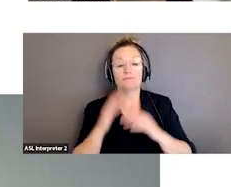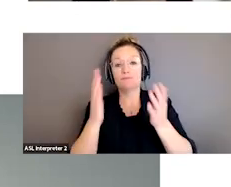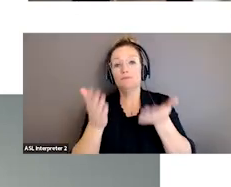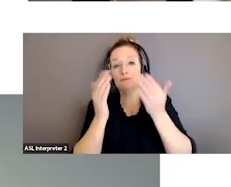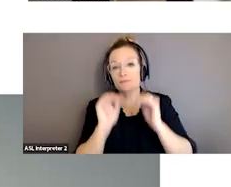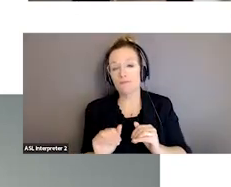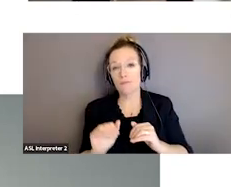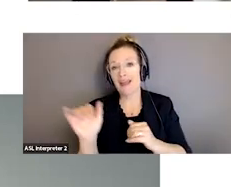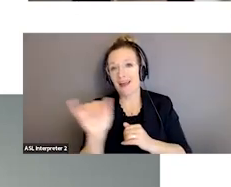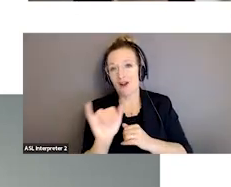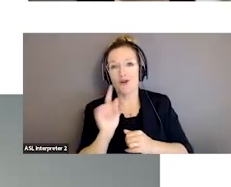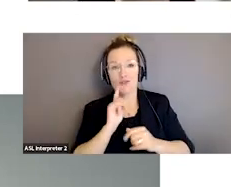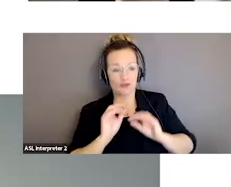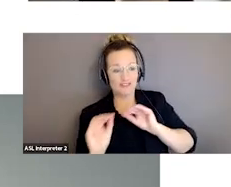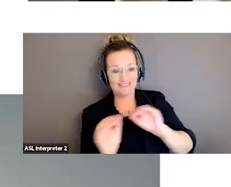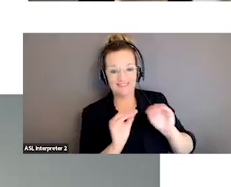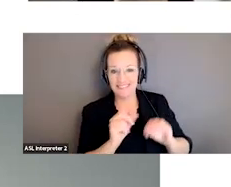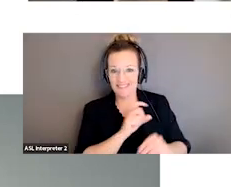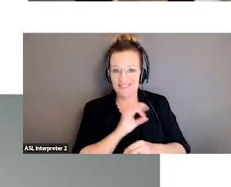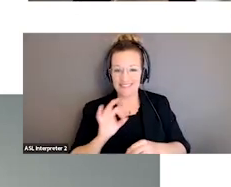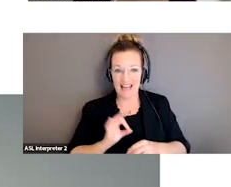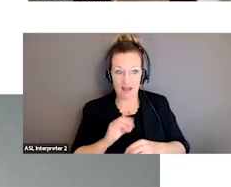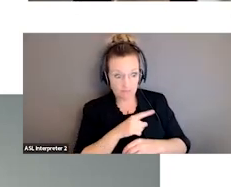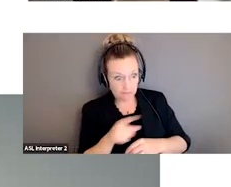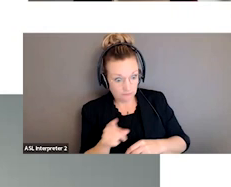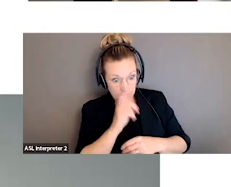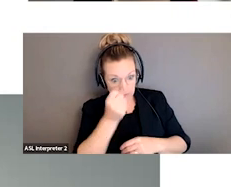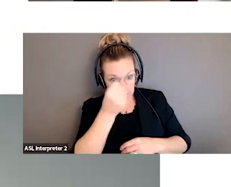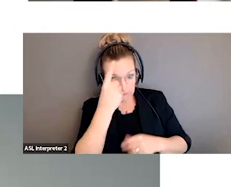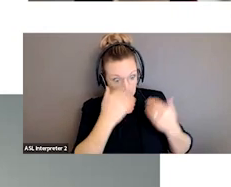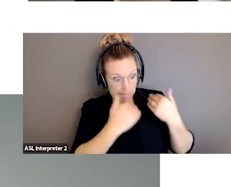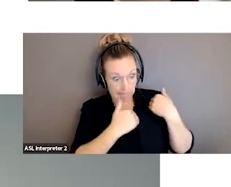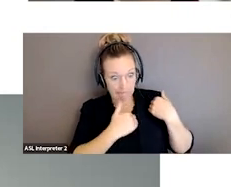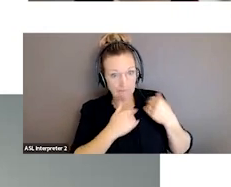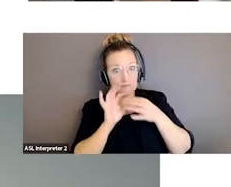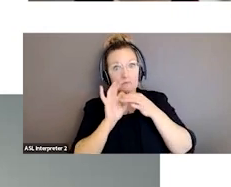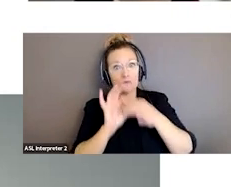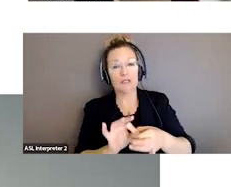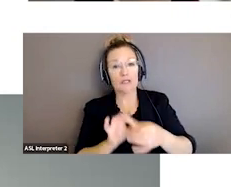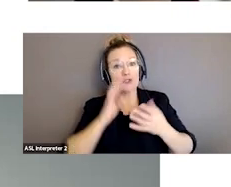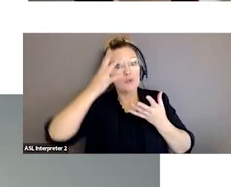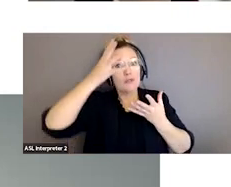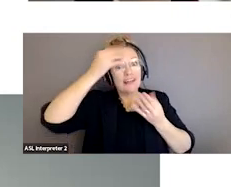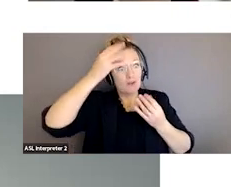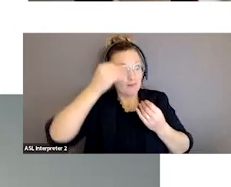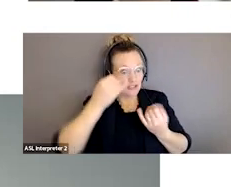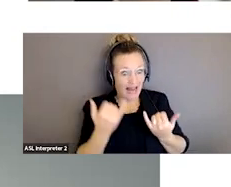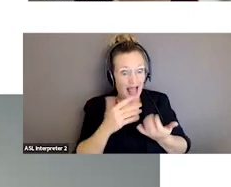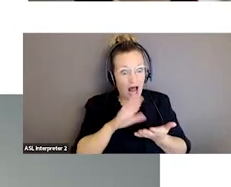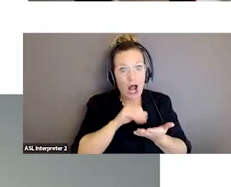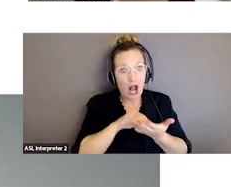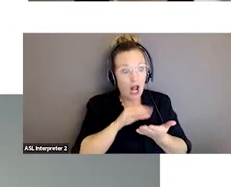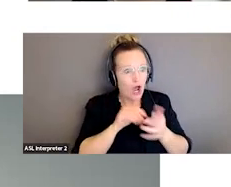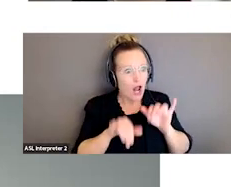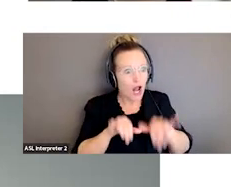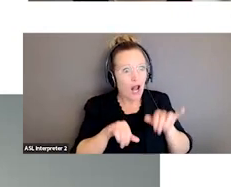actually train your employees to understand what their responsibilities are with respect to the company trade